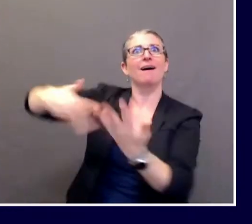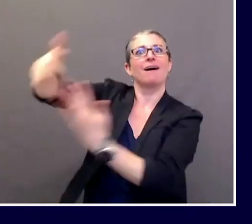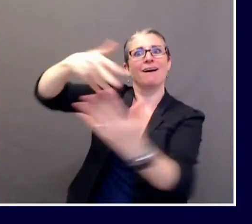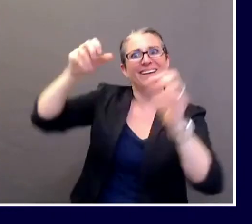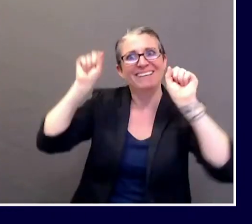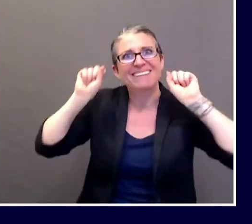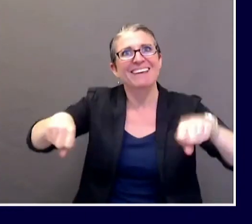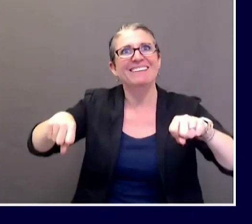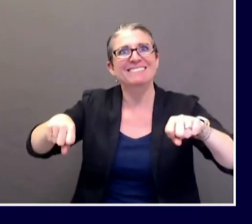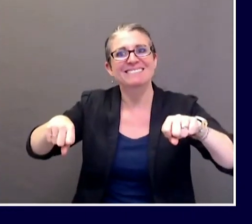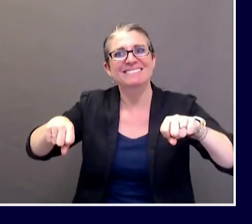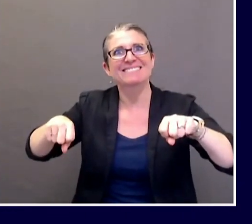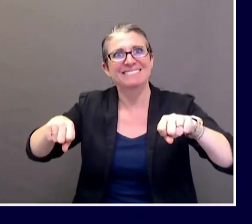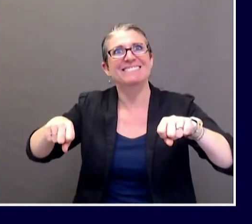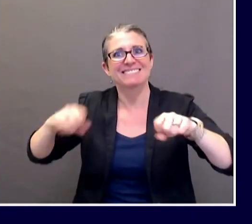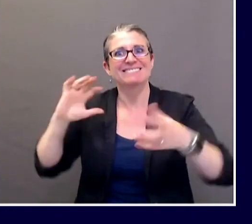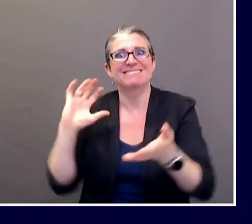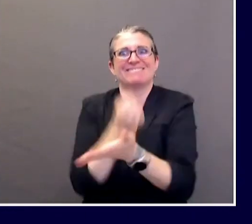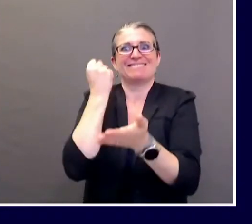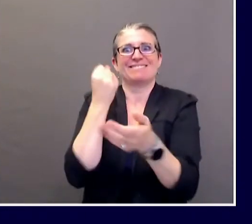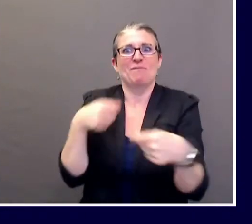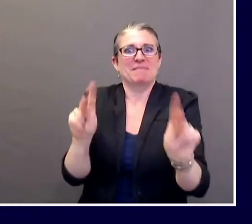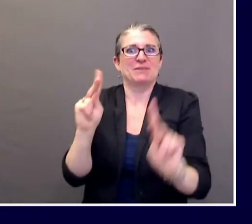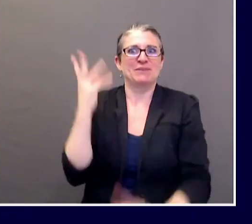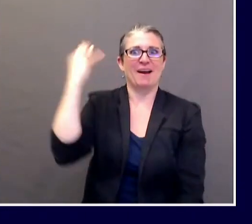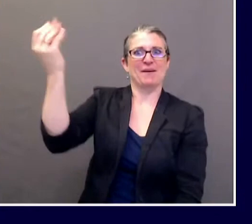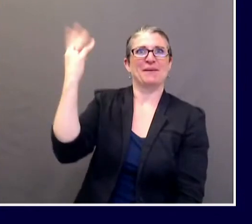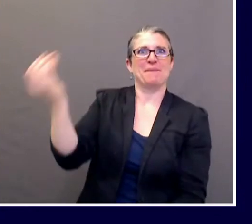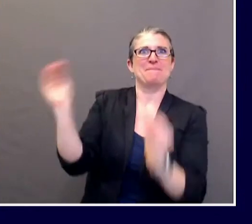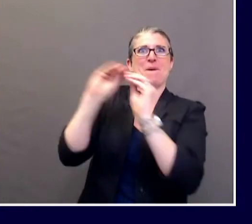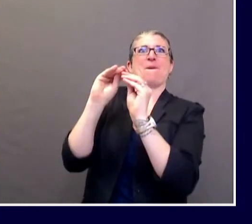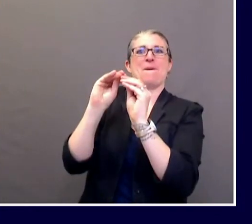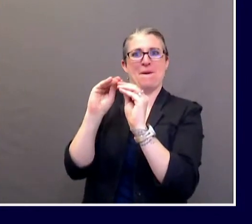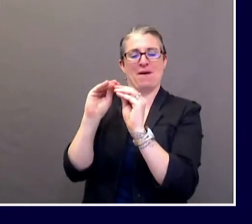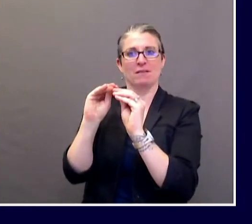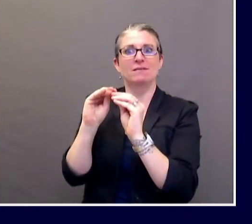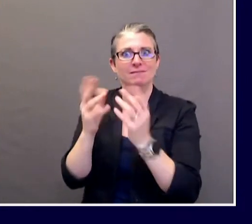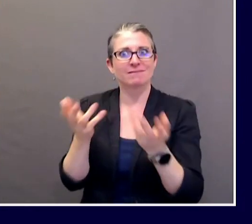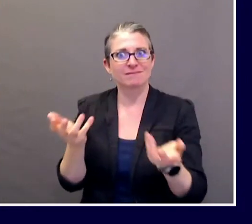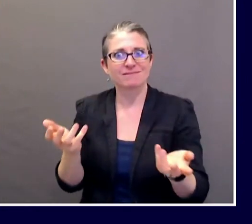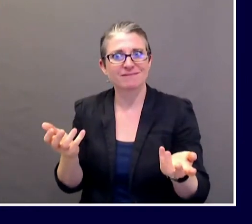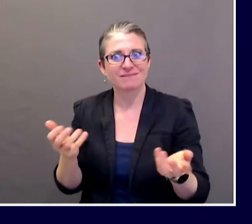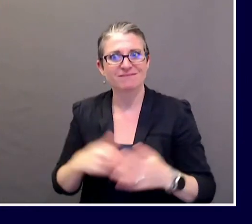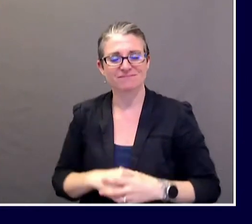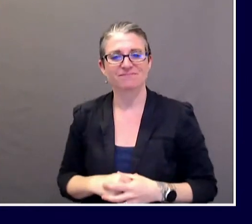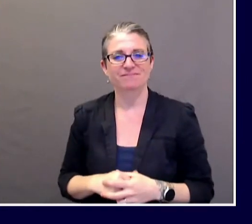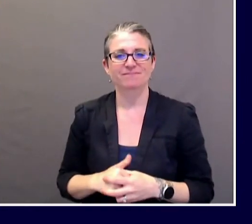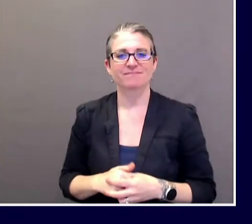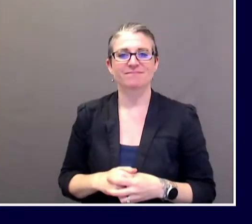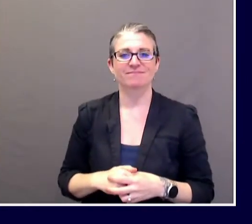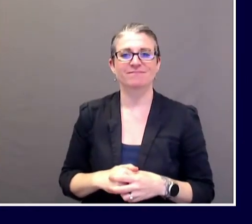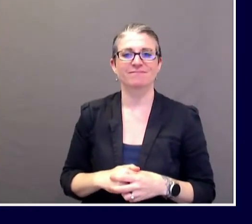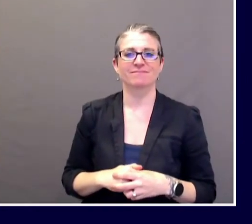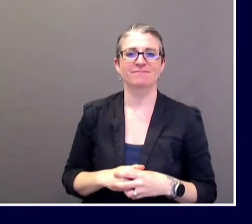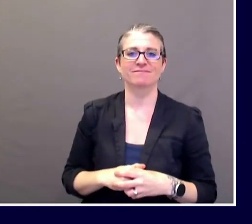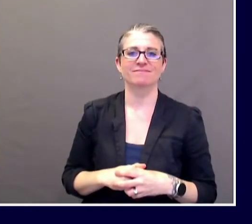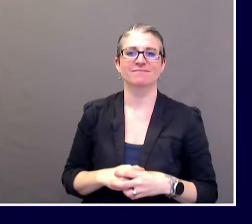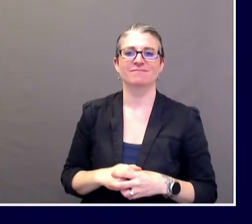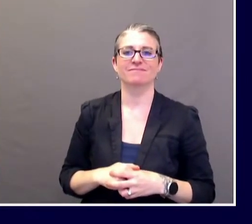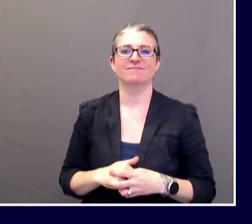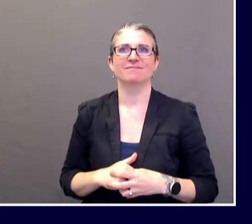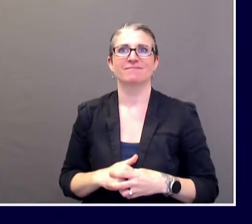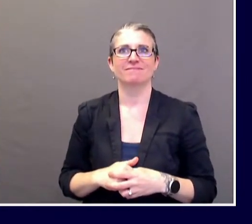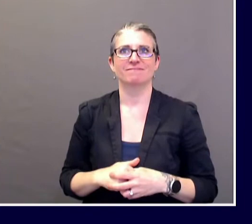activities, engagements that we all loved before COVID-19. And I know you mentioned you're going to put out some